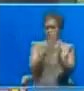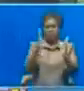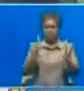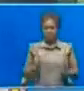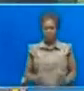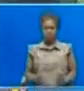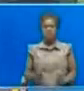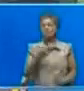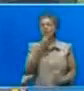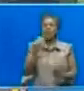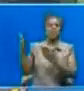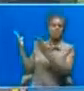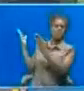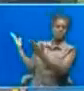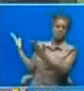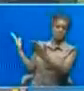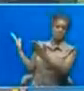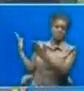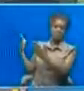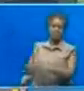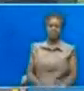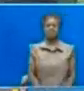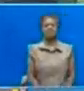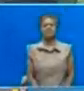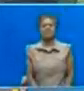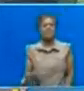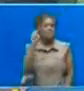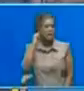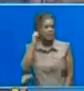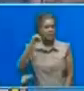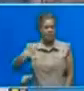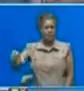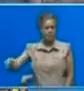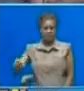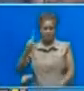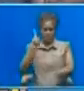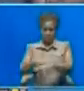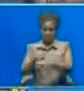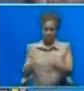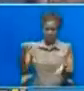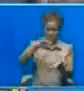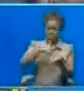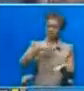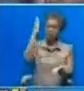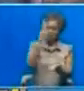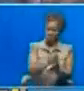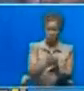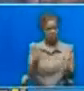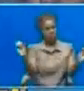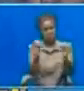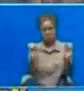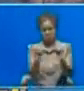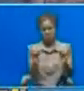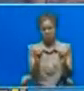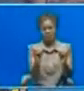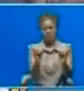that of Yusuf Hussein from Sirwa Posta in Nandi County. Tulipofika sikuwa shua kama ilikuwa ni yeye ama ni si